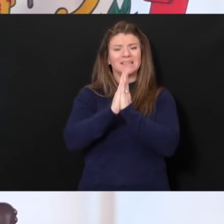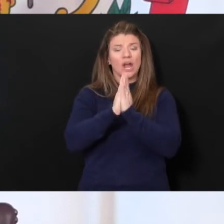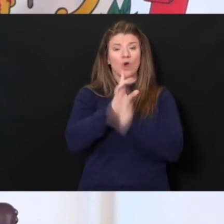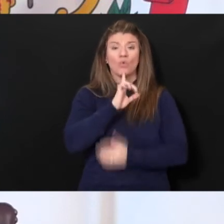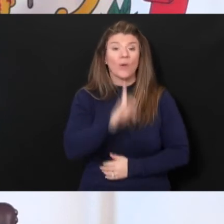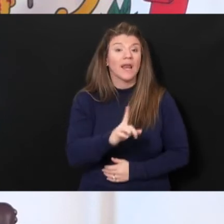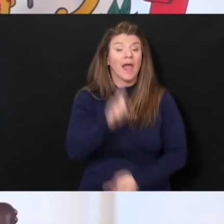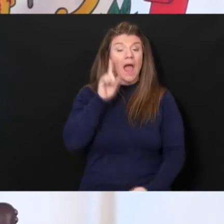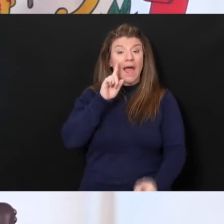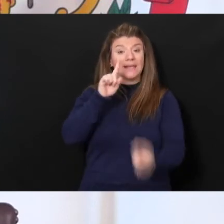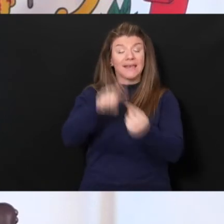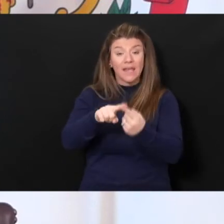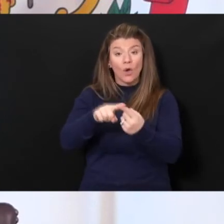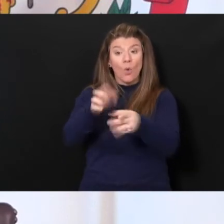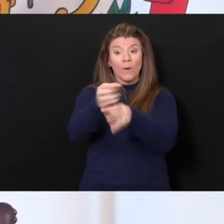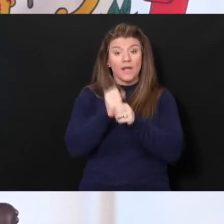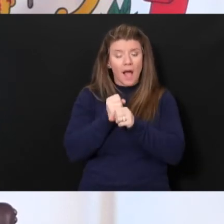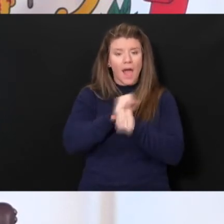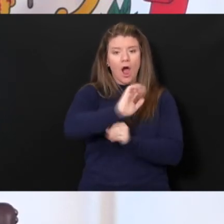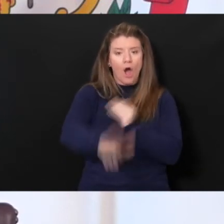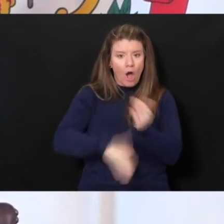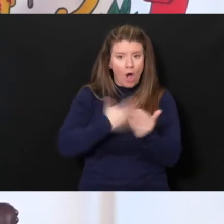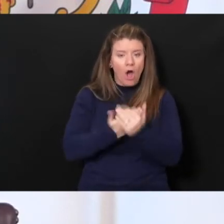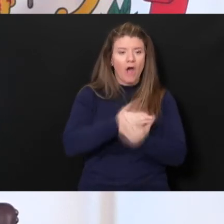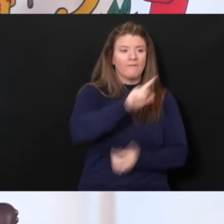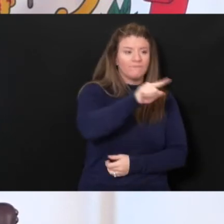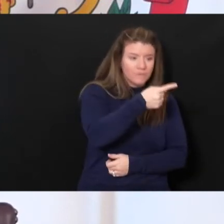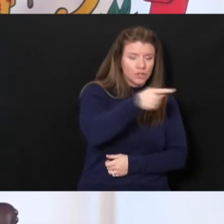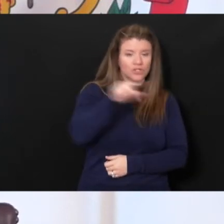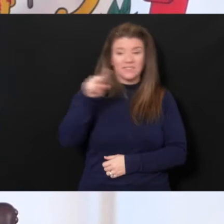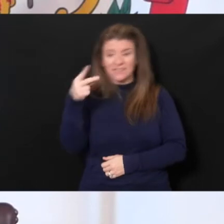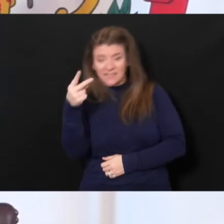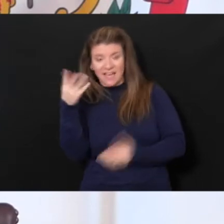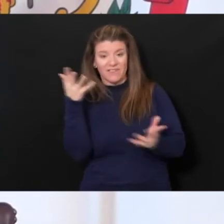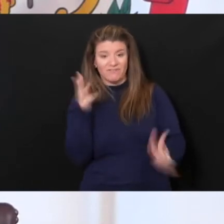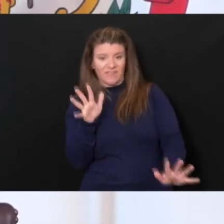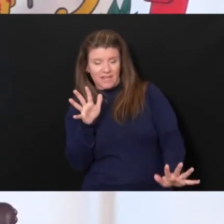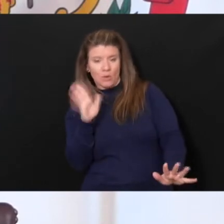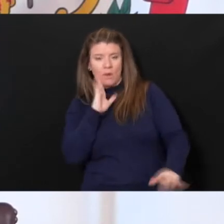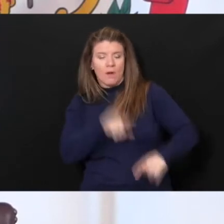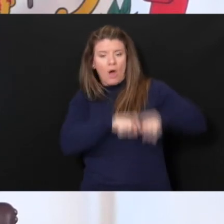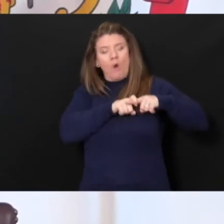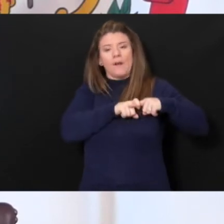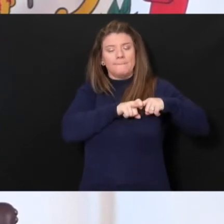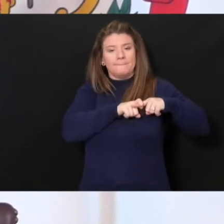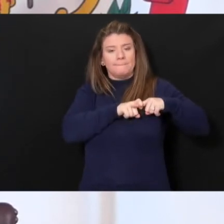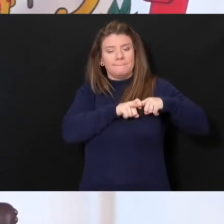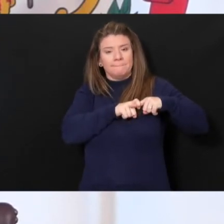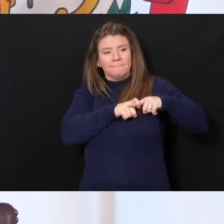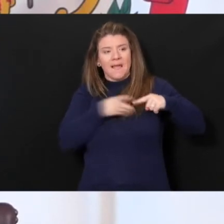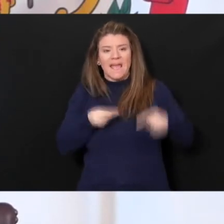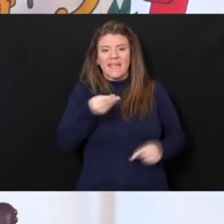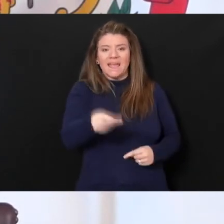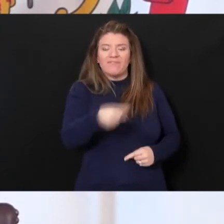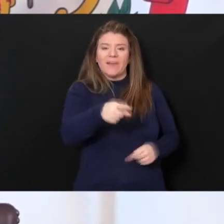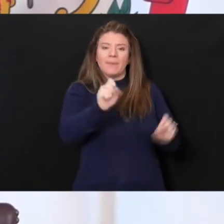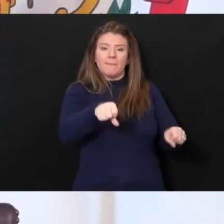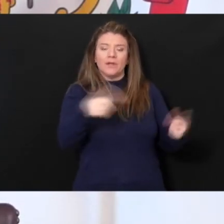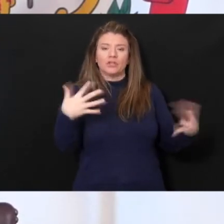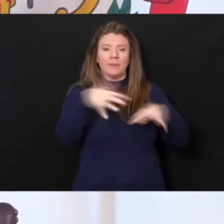we got everybody with the second dose, we would basically hold up or give them the ability to go to a blended